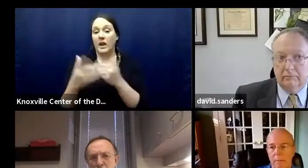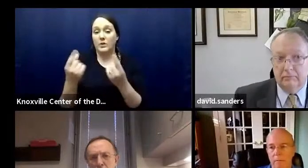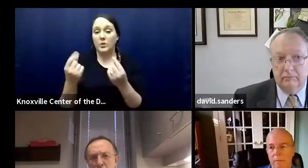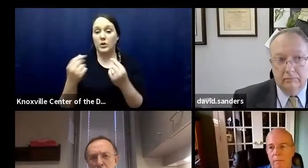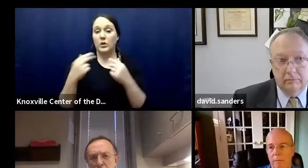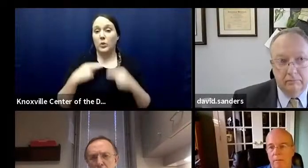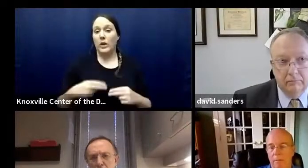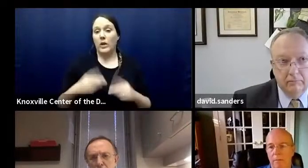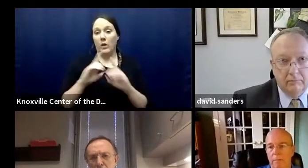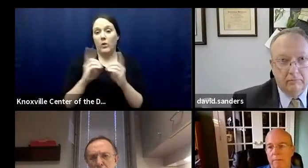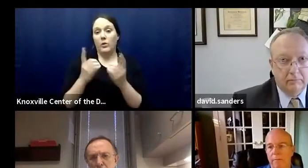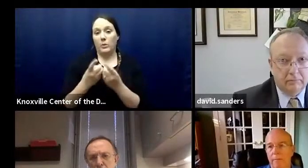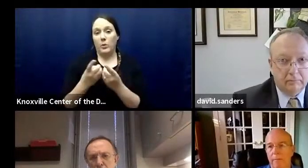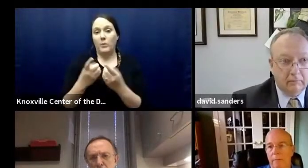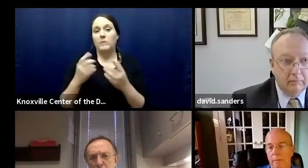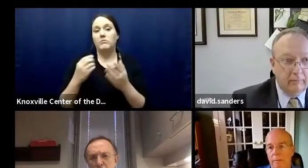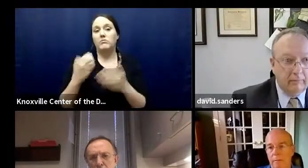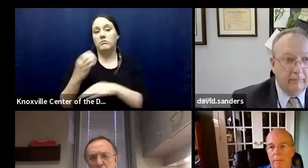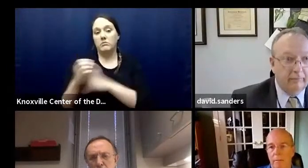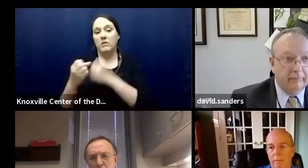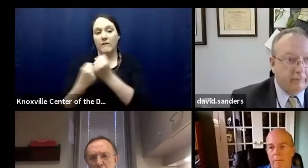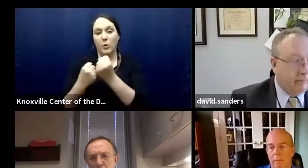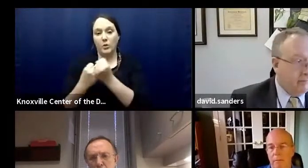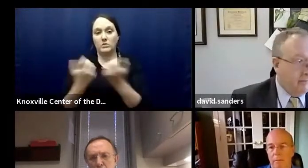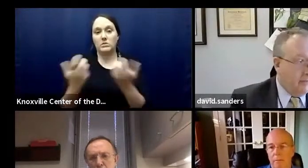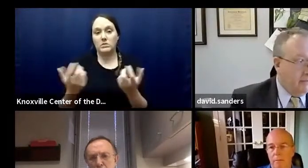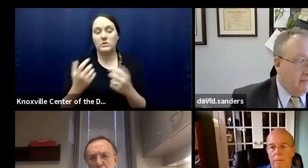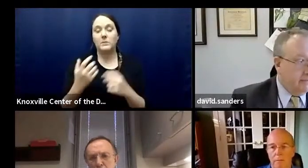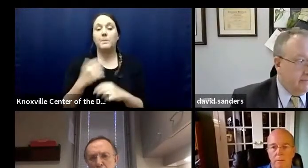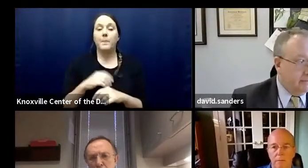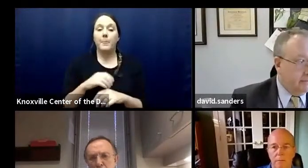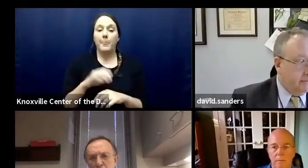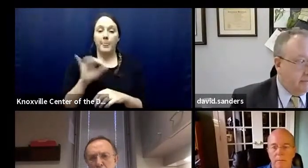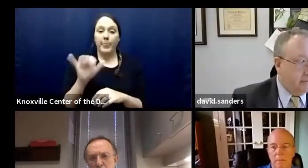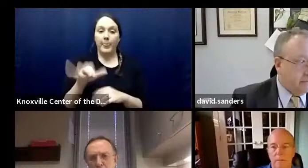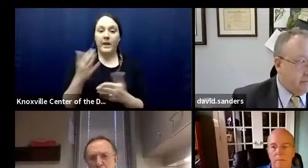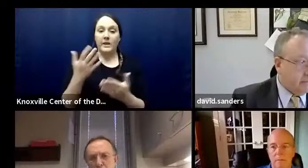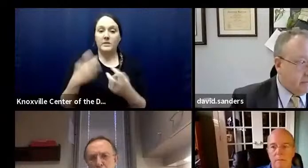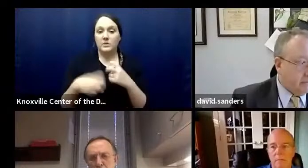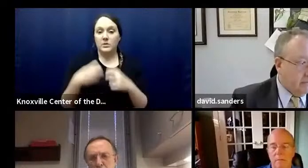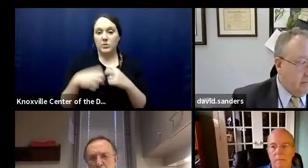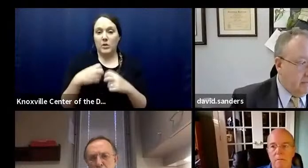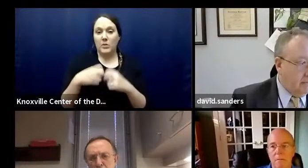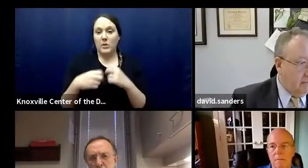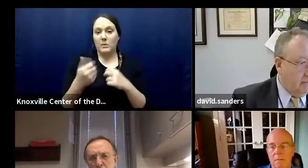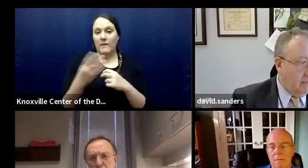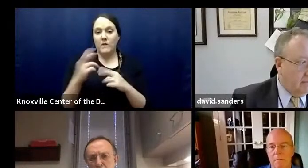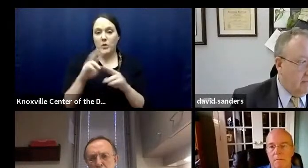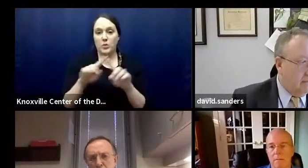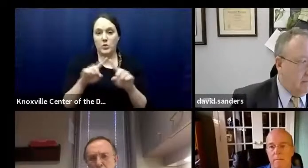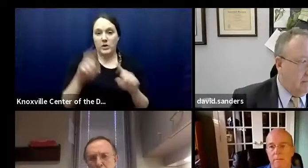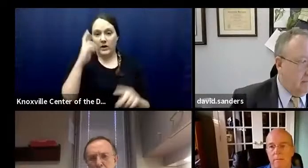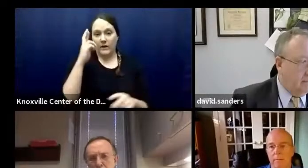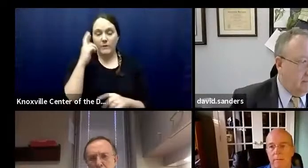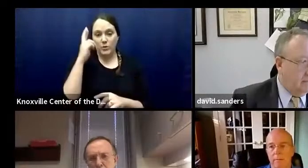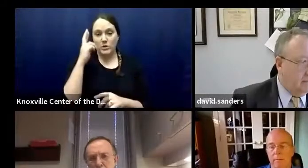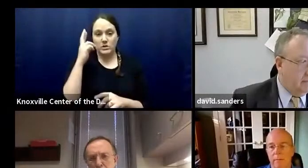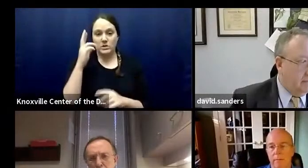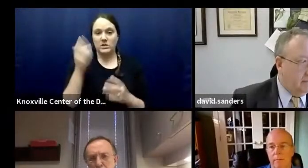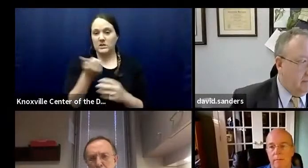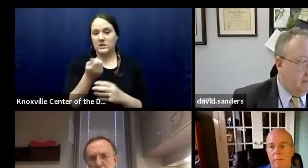department enforce this, which is problematic on a number of fronts. First of all,